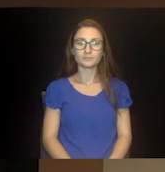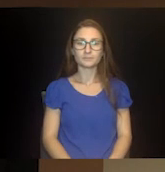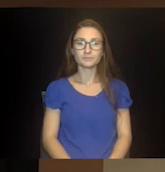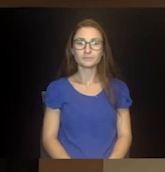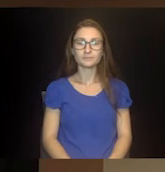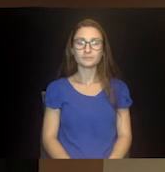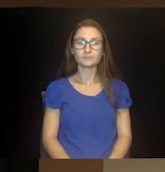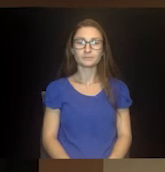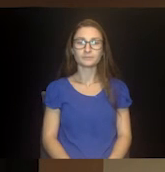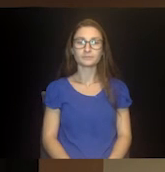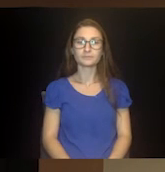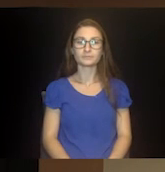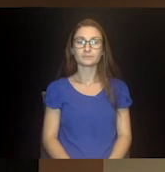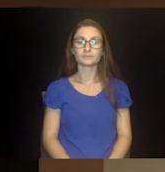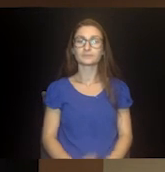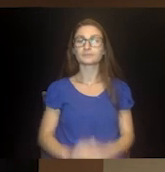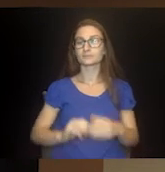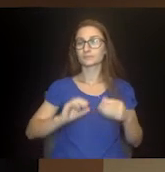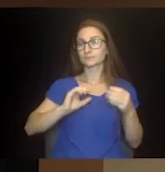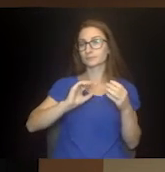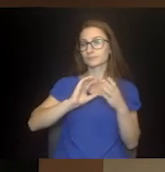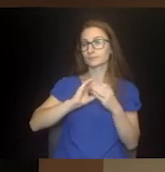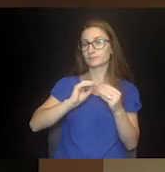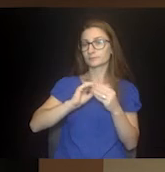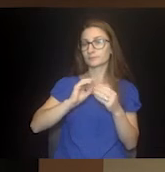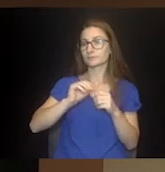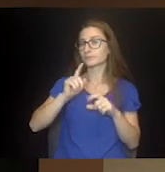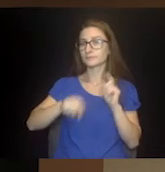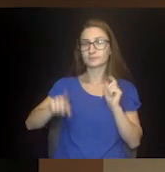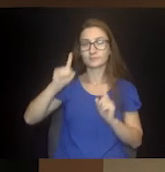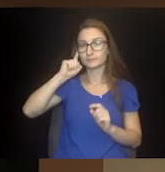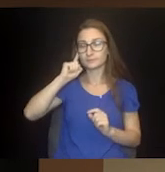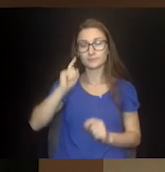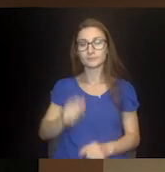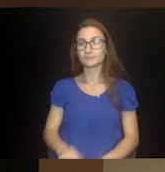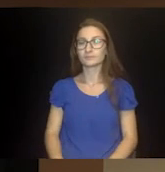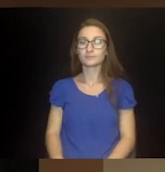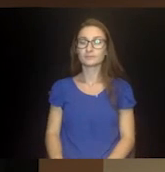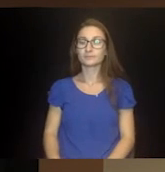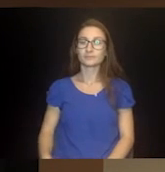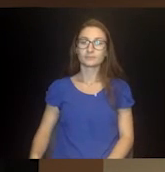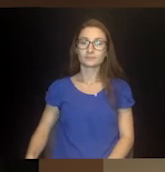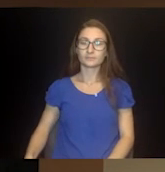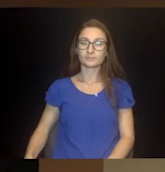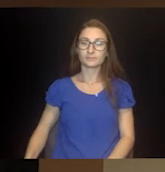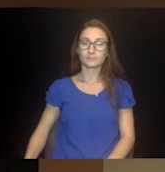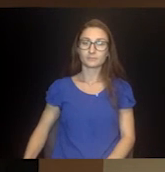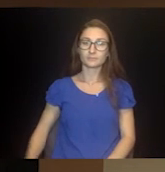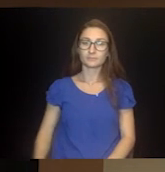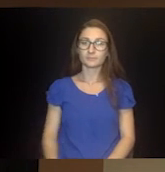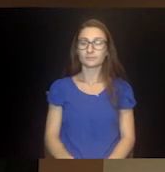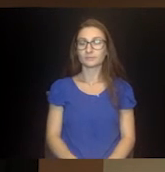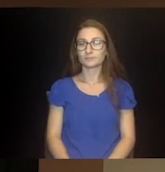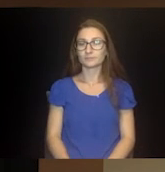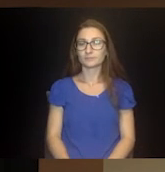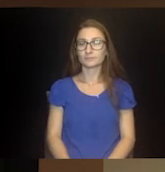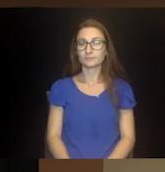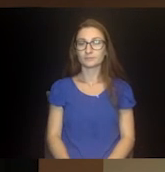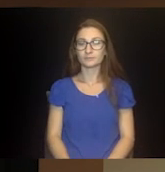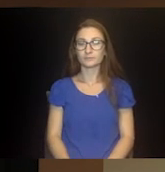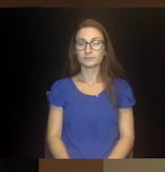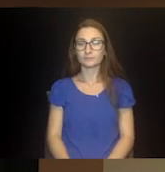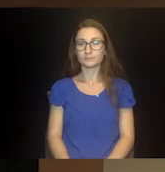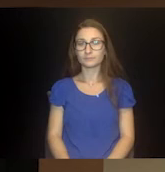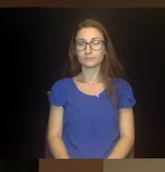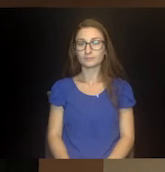So, yes. So it's actually been a privilege to watch you guys come together